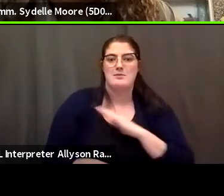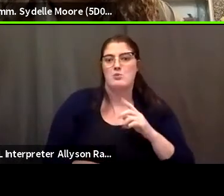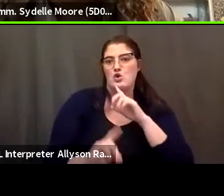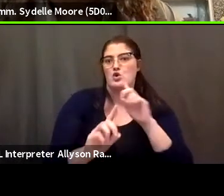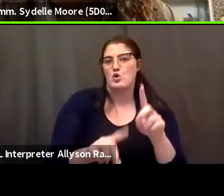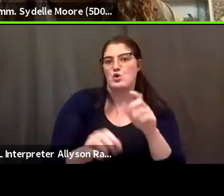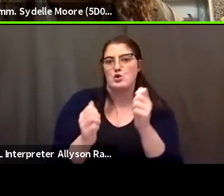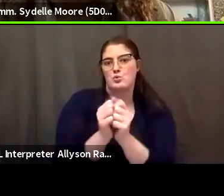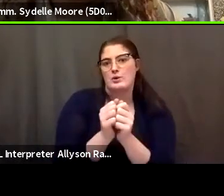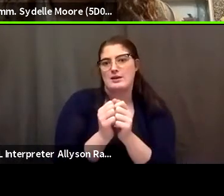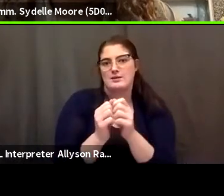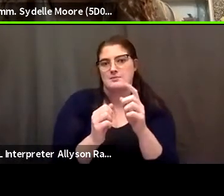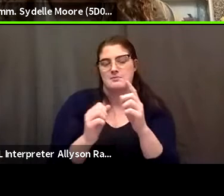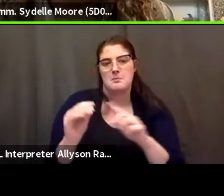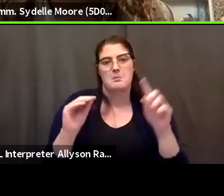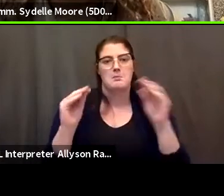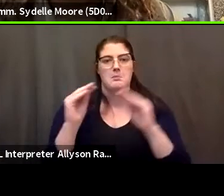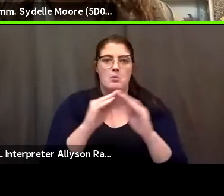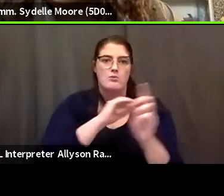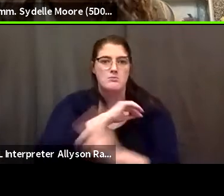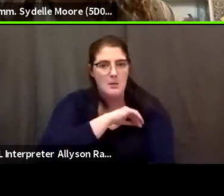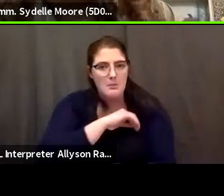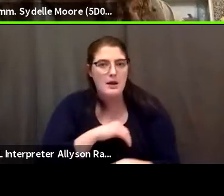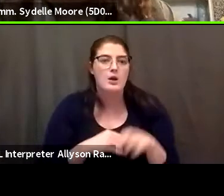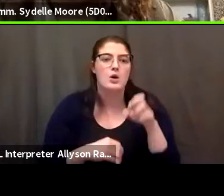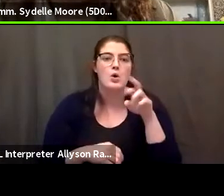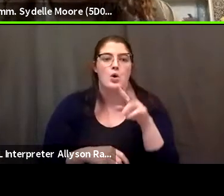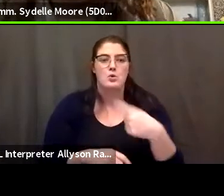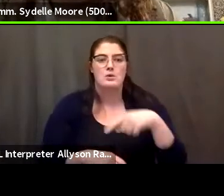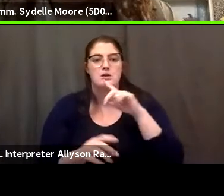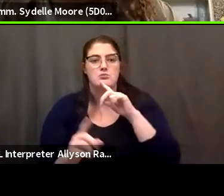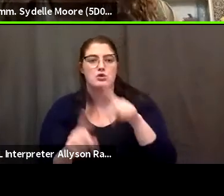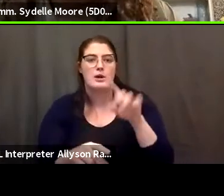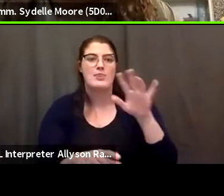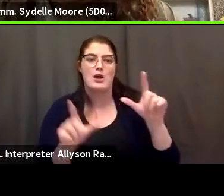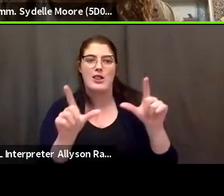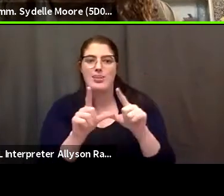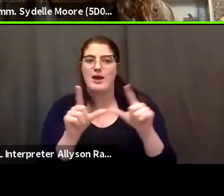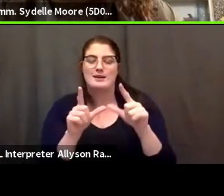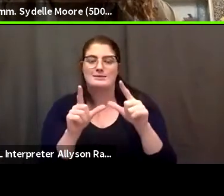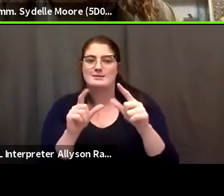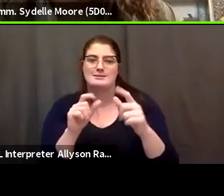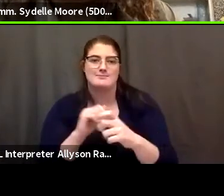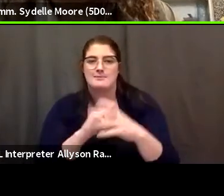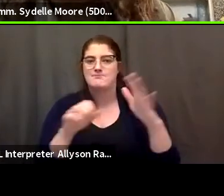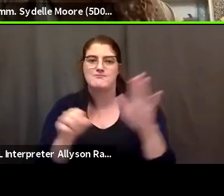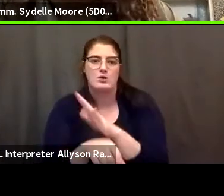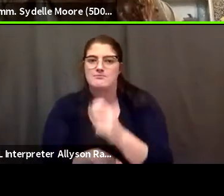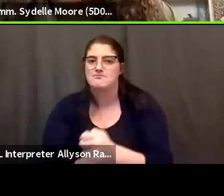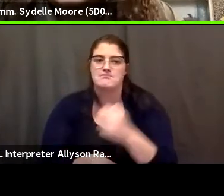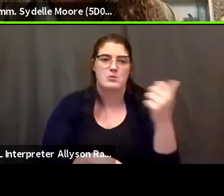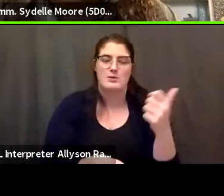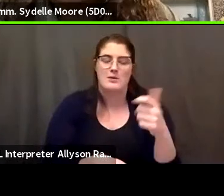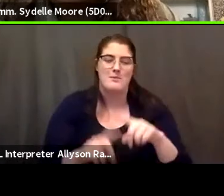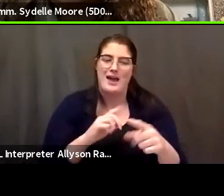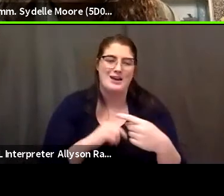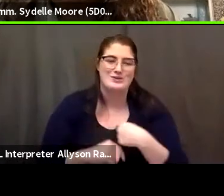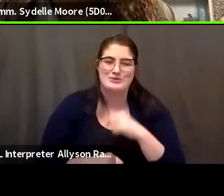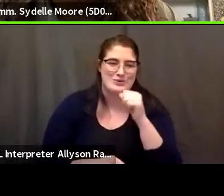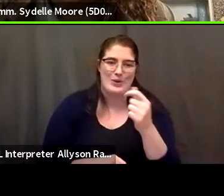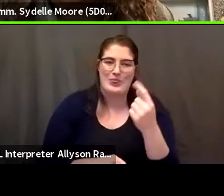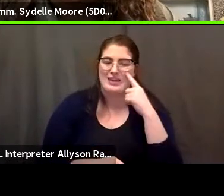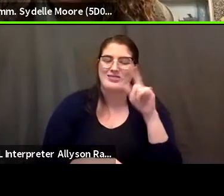regular agreement, or we would just request that their license be fully just removed, which I don't think will be the case in